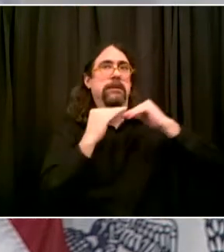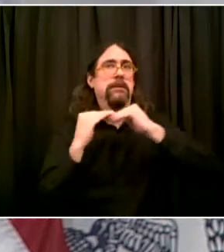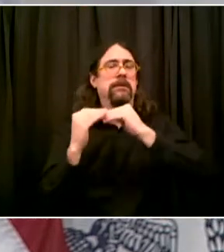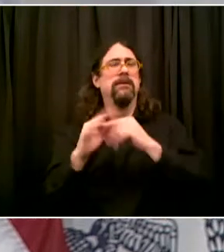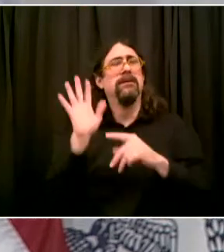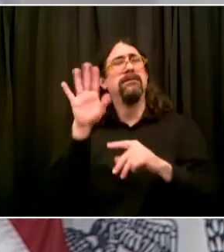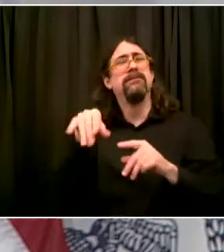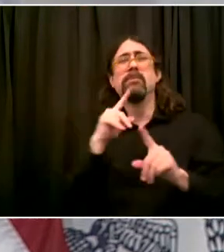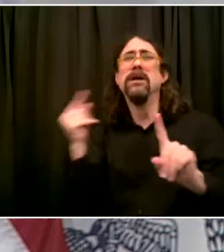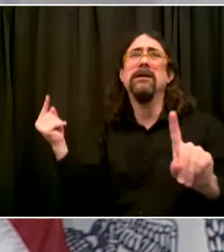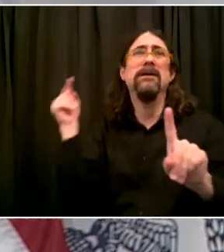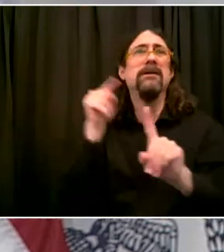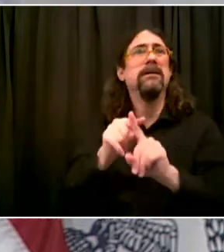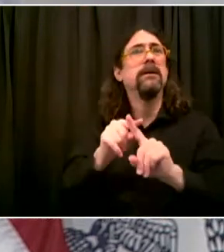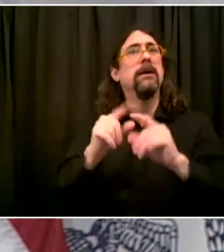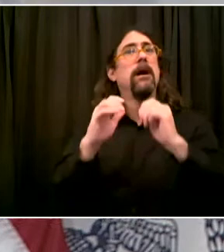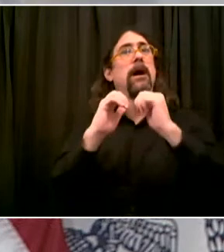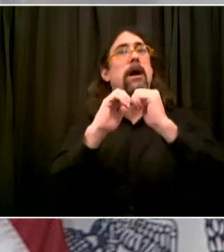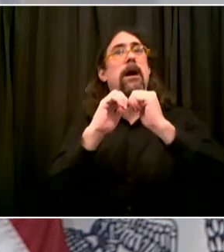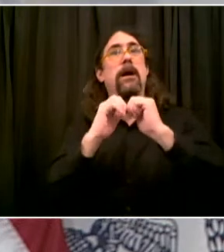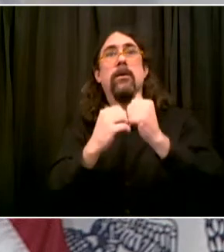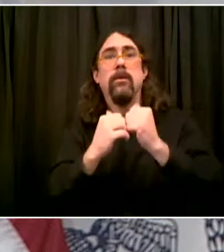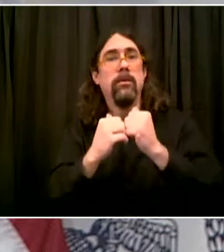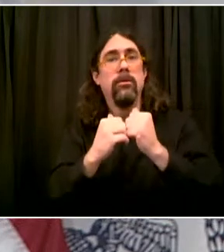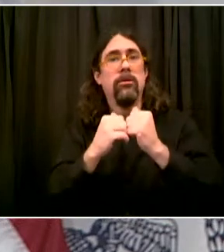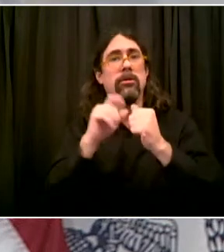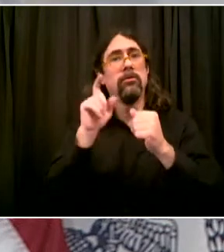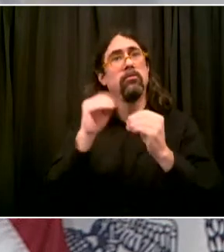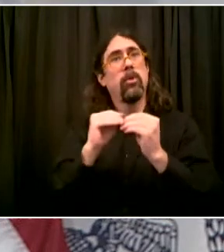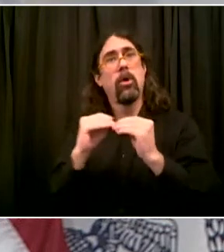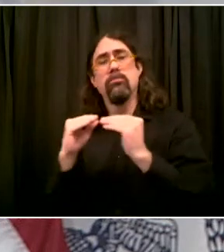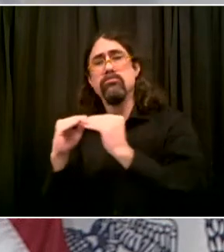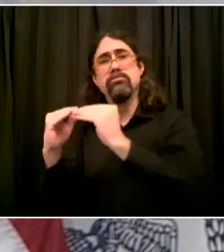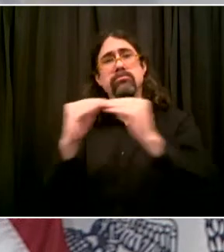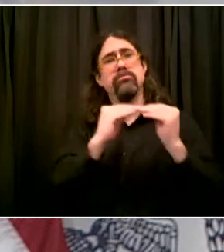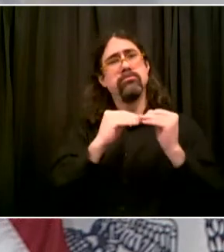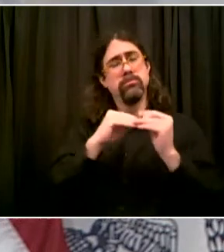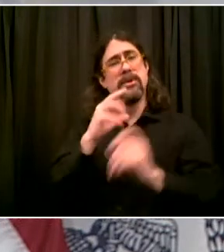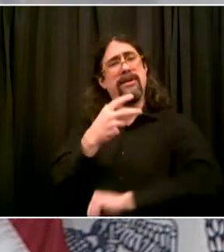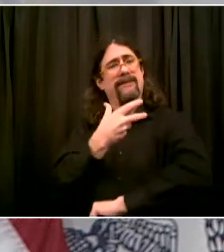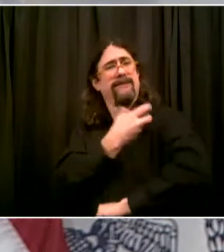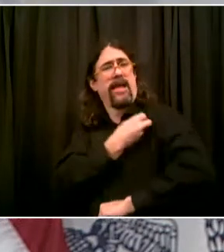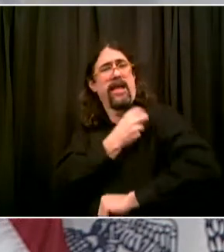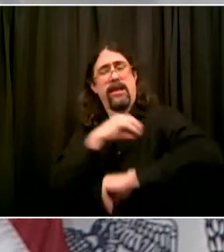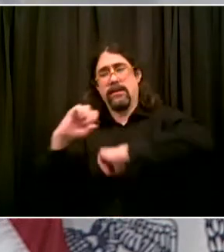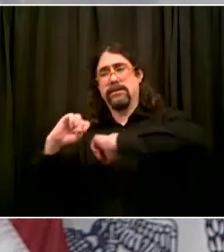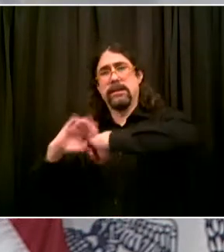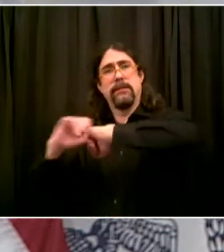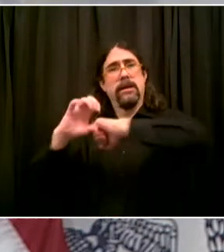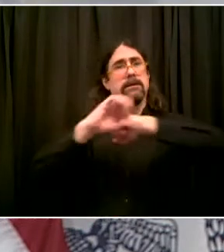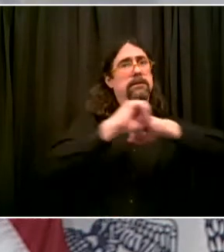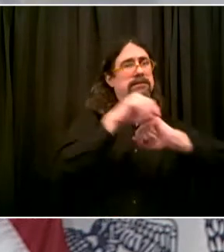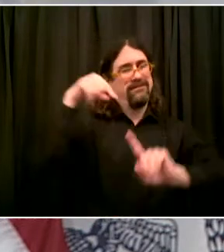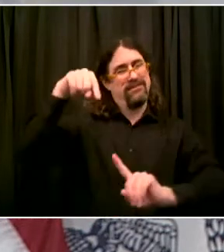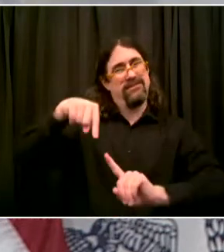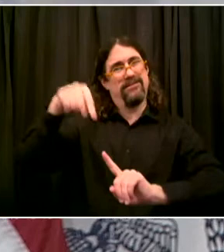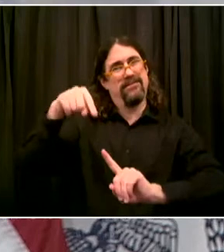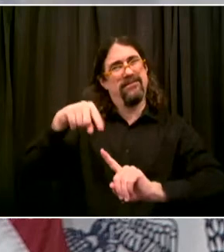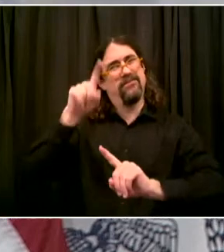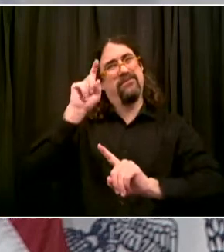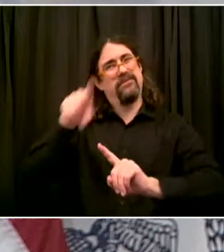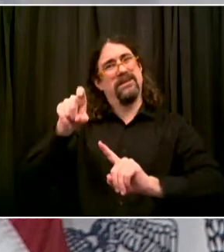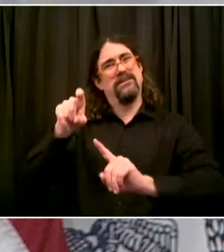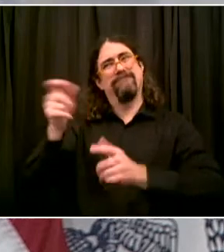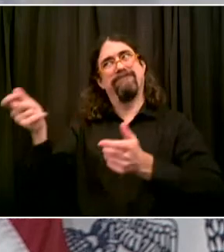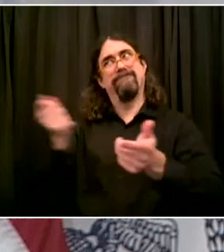But we know where the most suffering has been. We know where the most deaths have been. We know where the greatest lack of health care has been